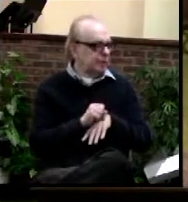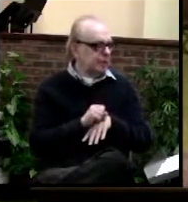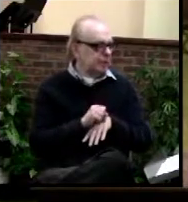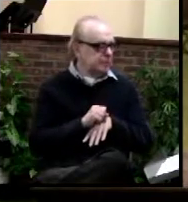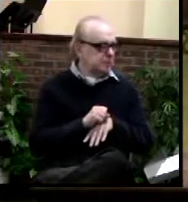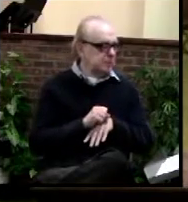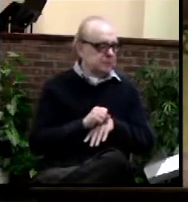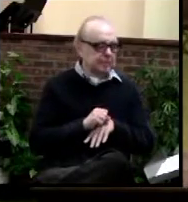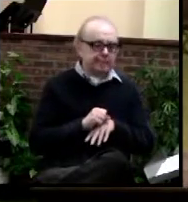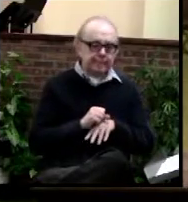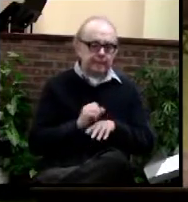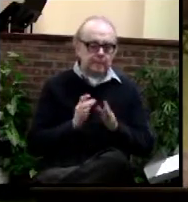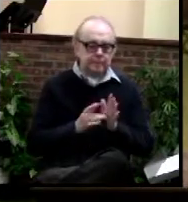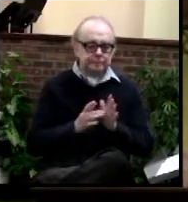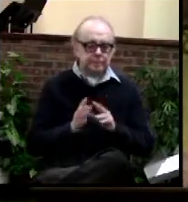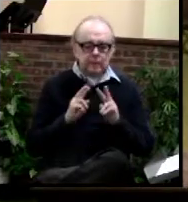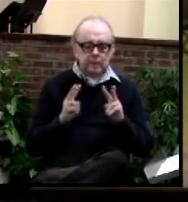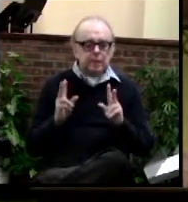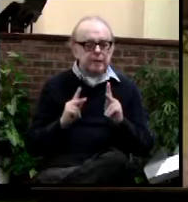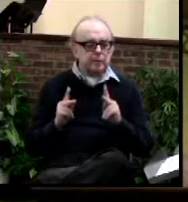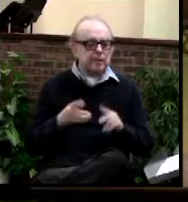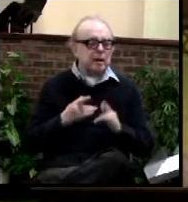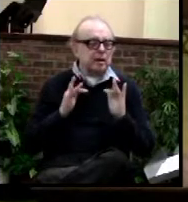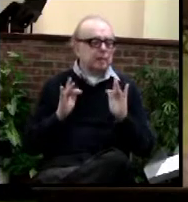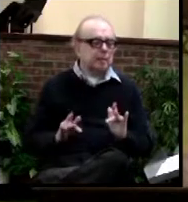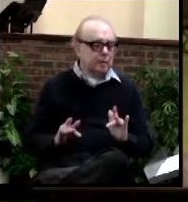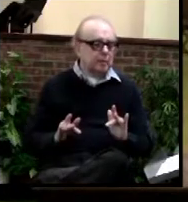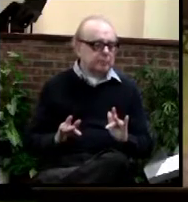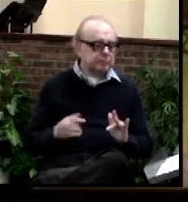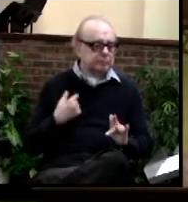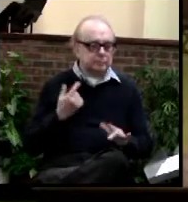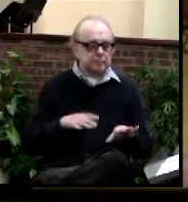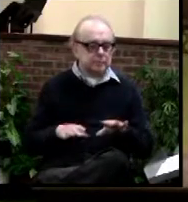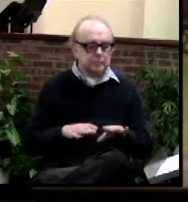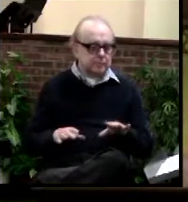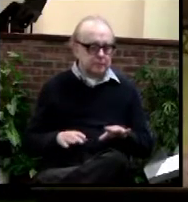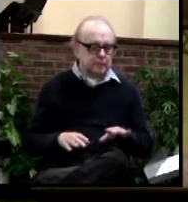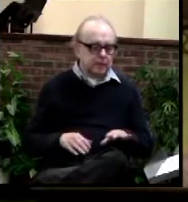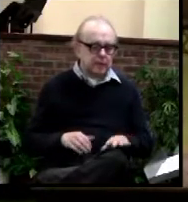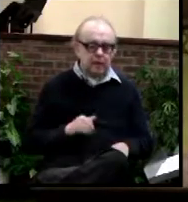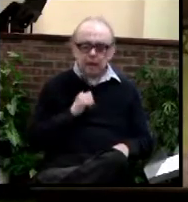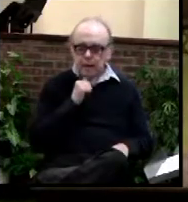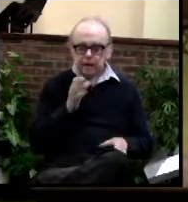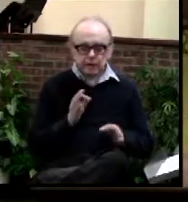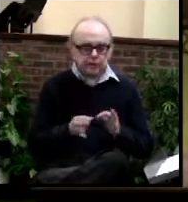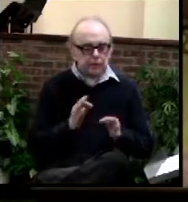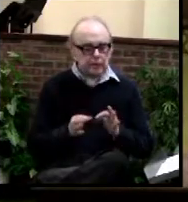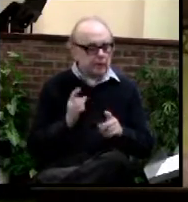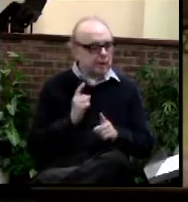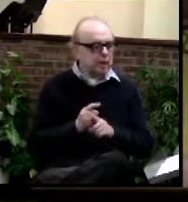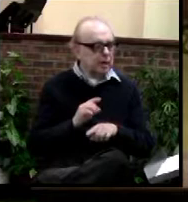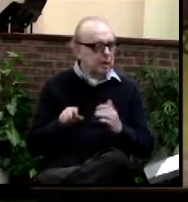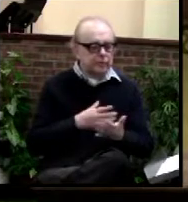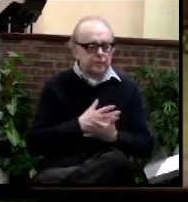look, and he would look with compassion, okay? So what we've done is we've misinterpreted Scripture to do crazy things